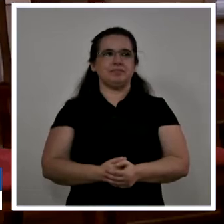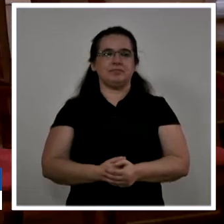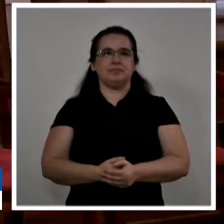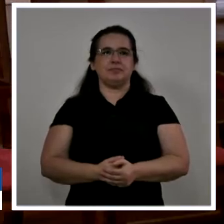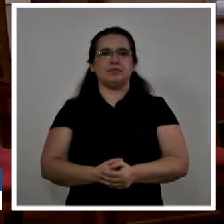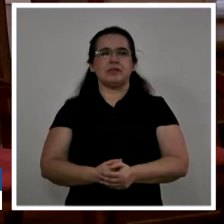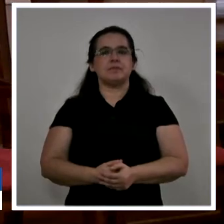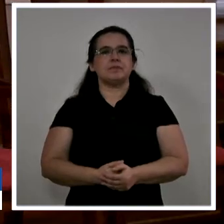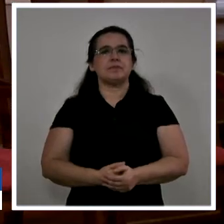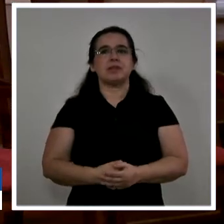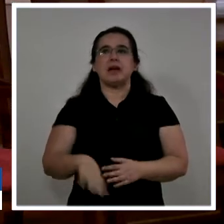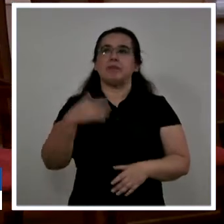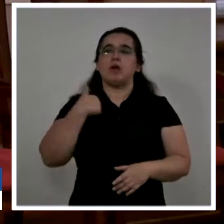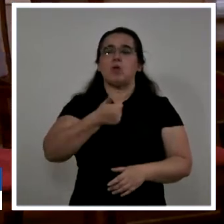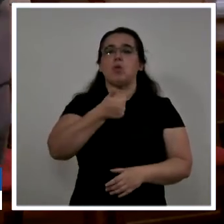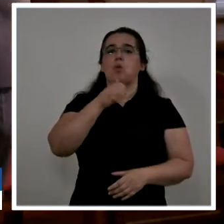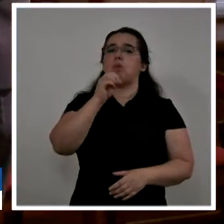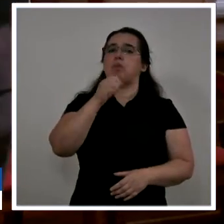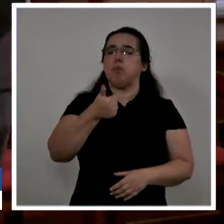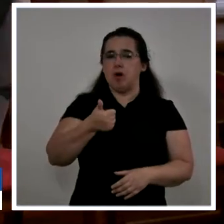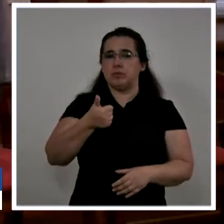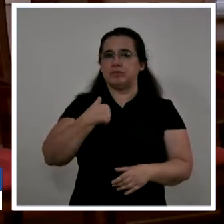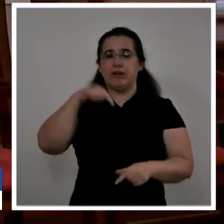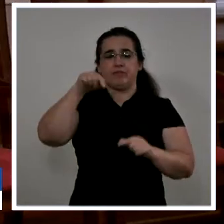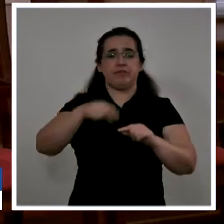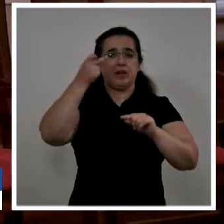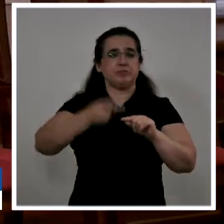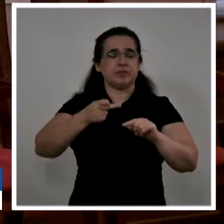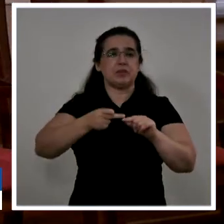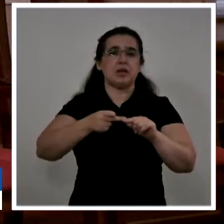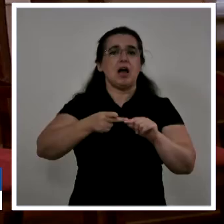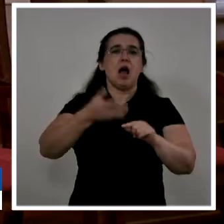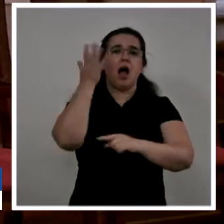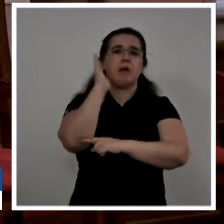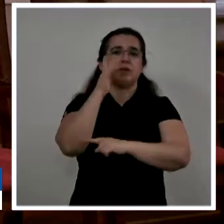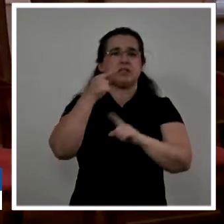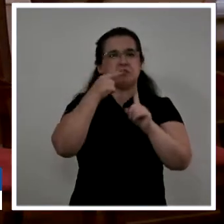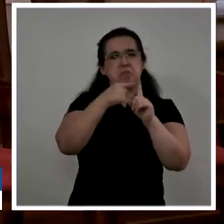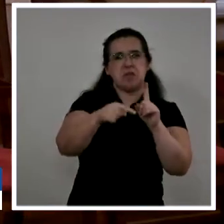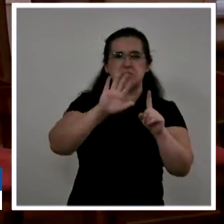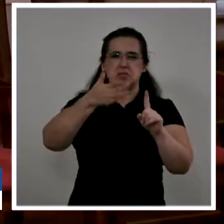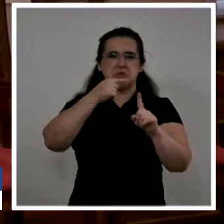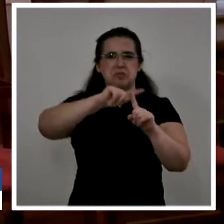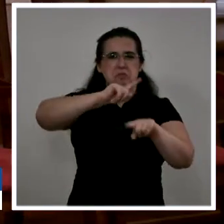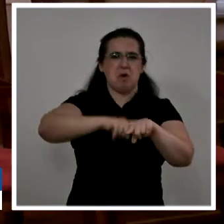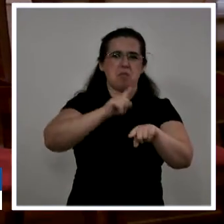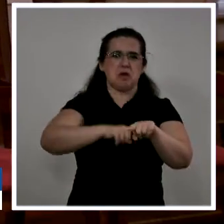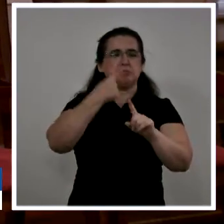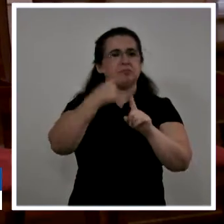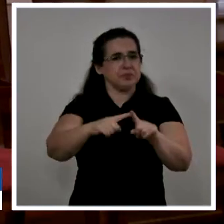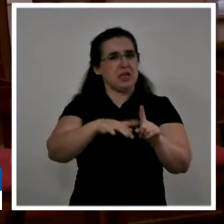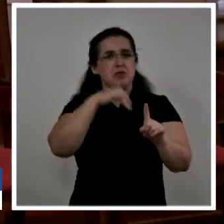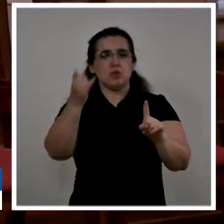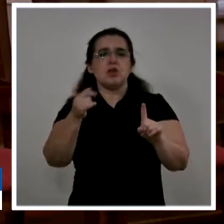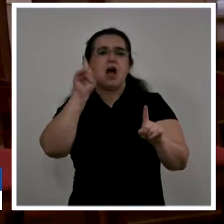doing the last third or so. E portanto o Bob vai estar connosco na primeira metade da apresentação, mais ou menos meia hora, e depois vamos ter o prazer de escutar a